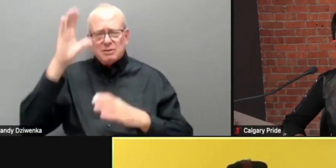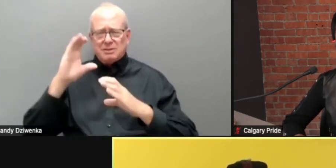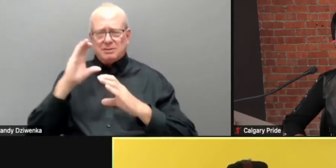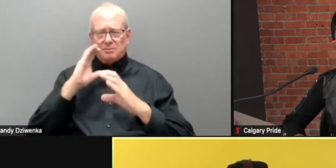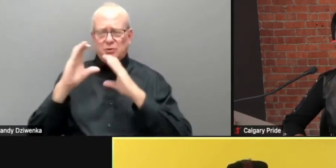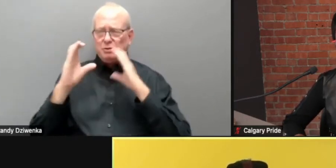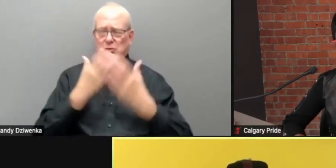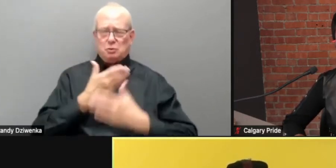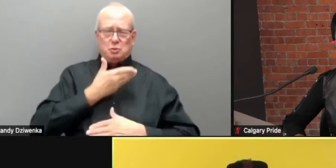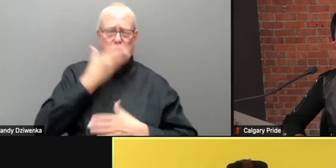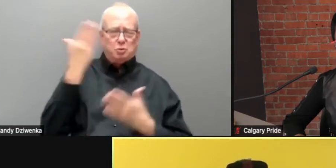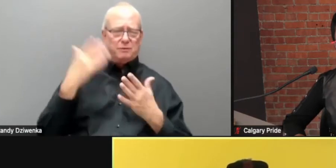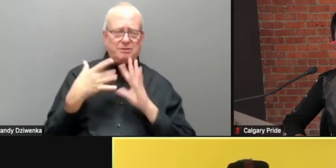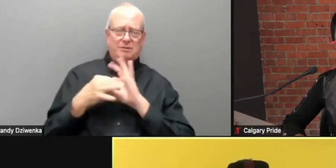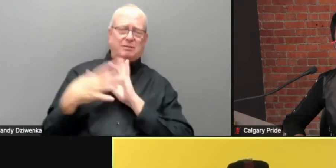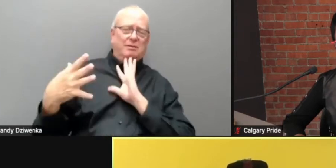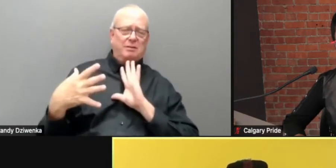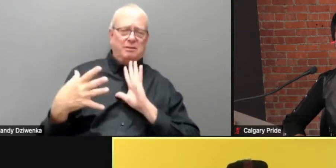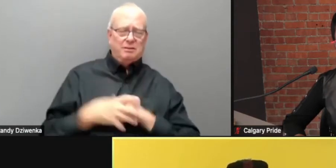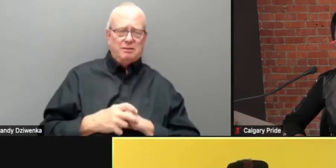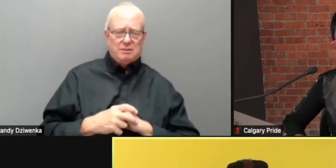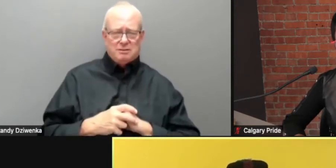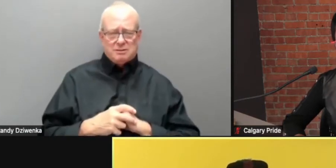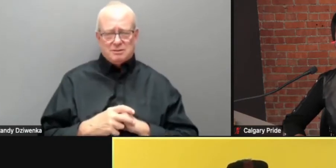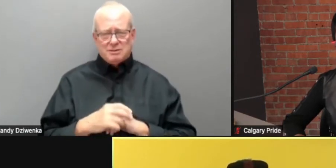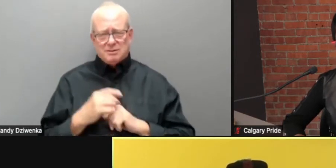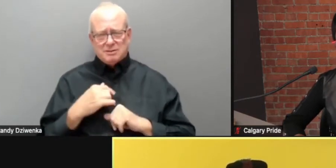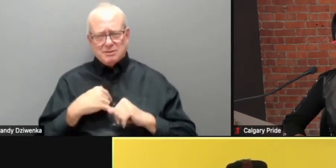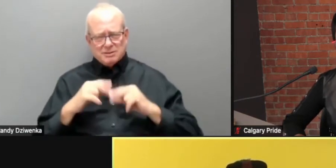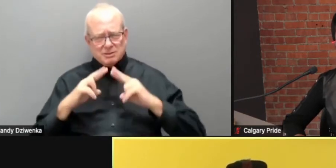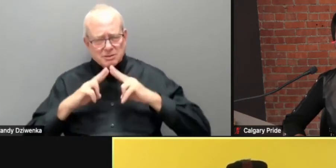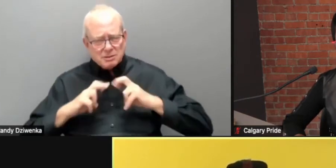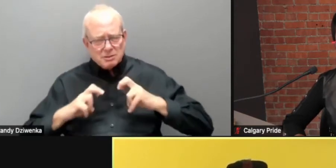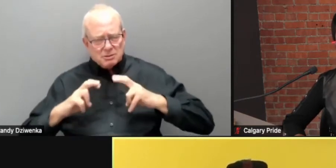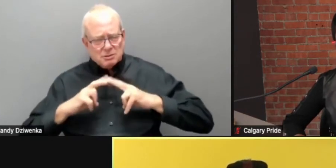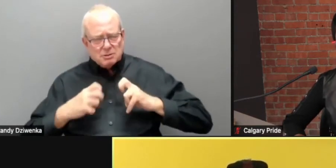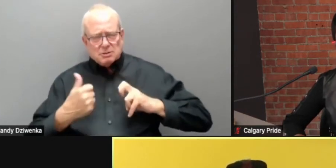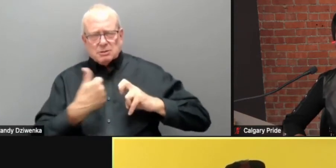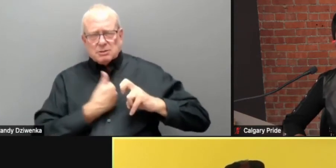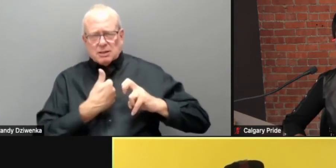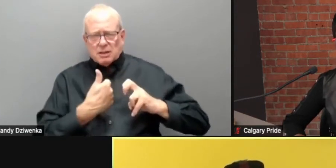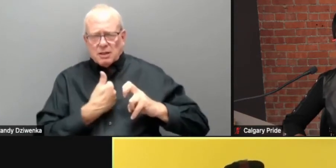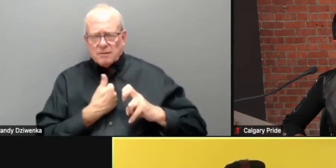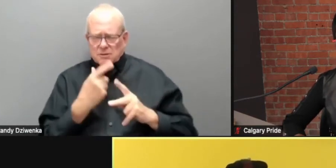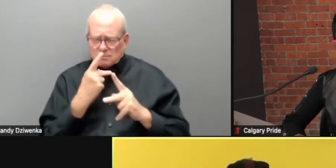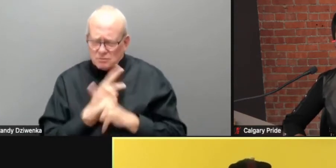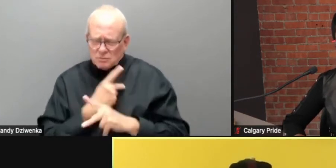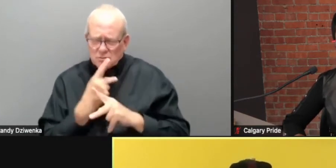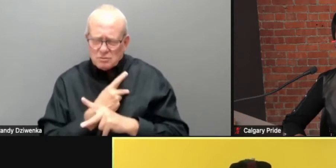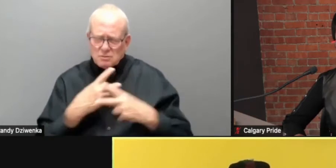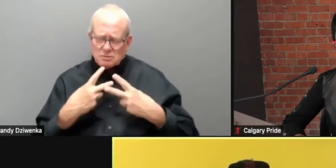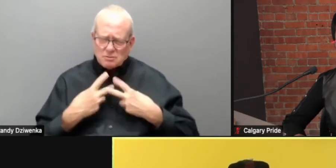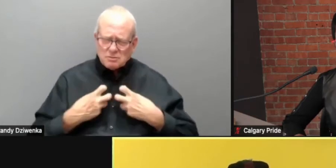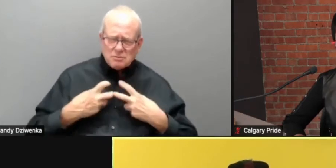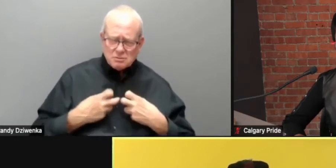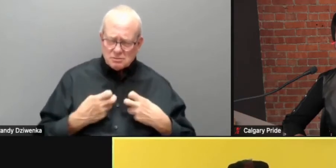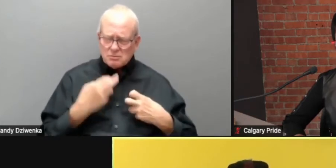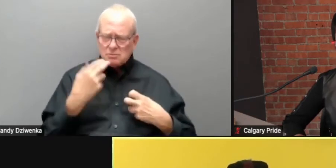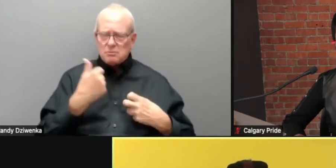own sexuality, and then to come out to my parents, and that also through a nervous